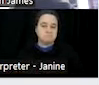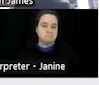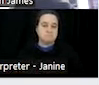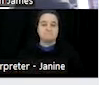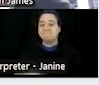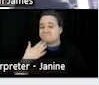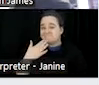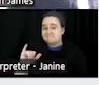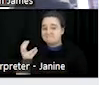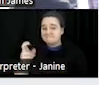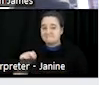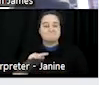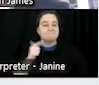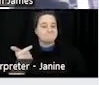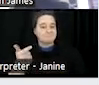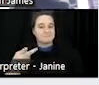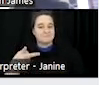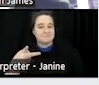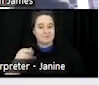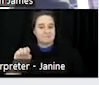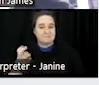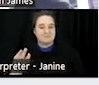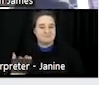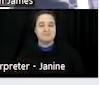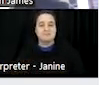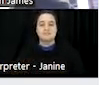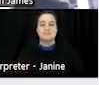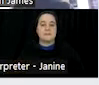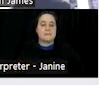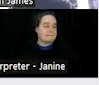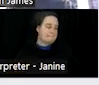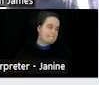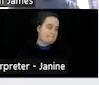Thanks, John. Okay, Peach. Of course. So